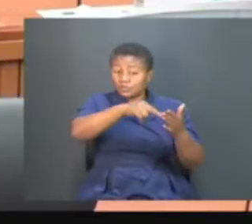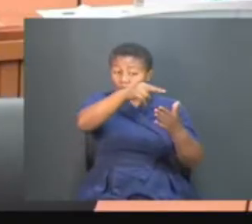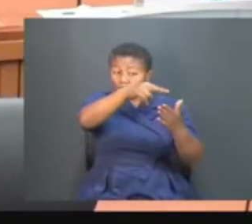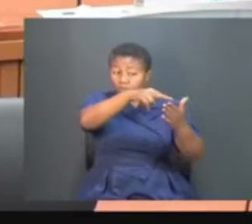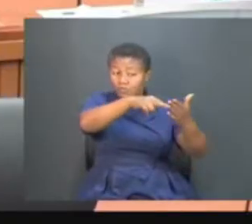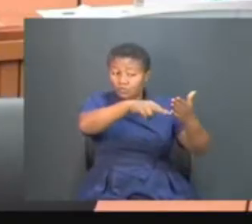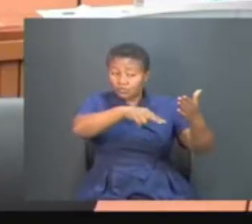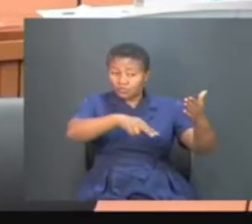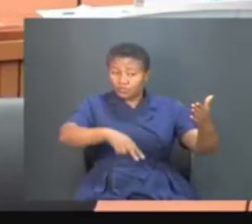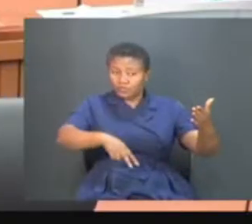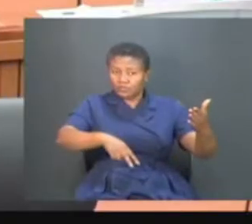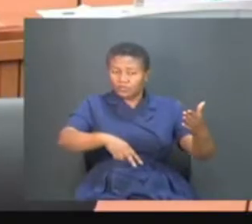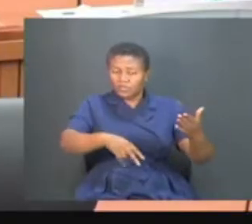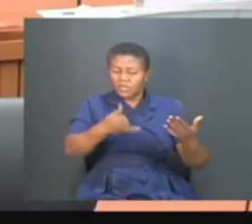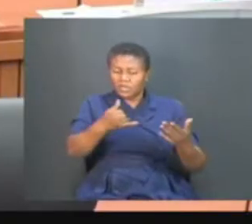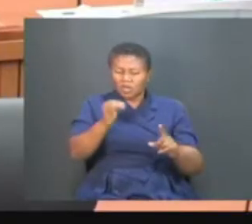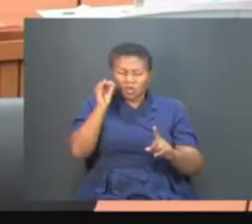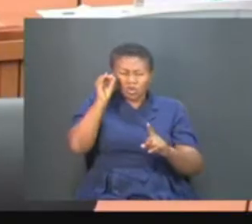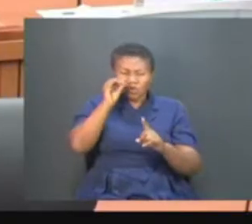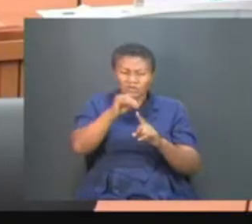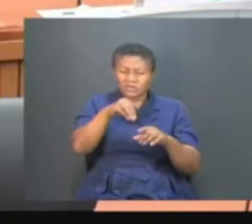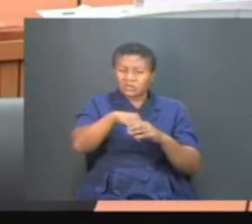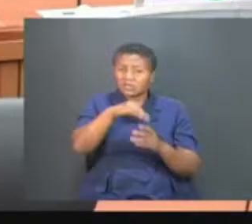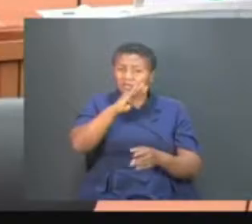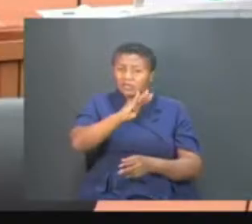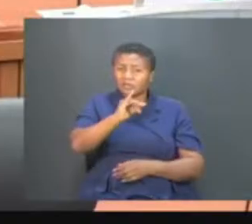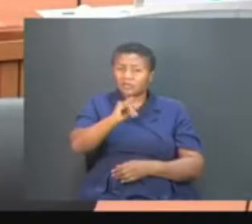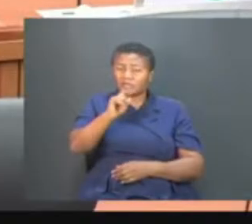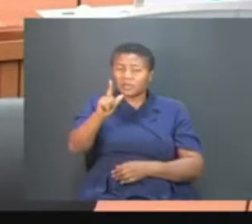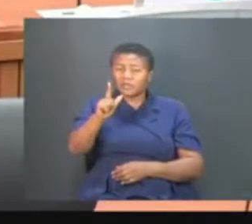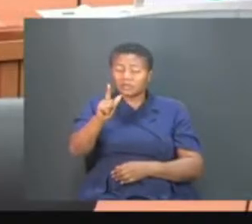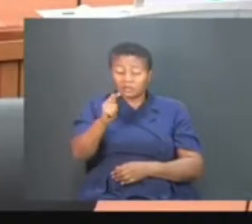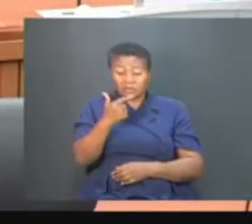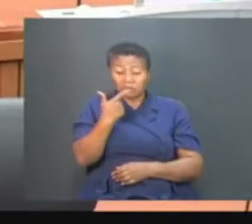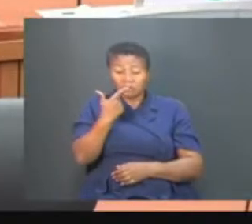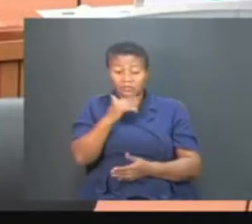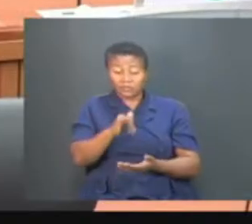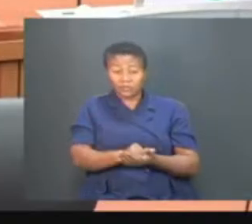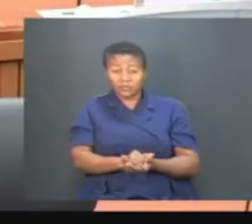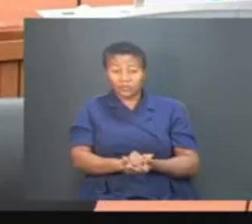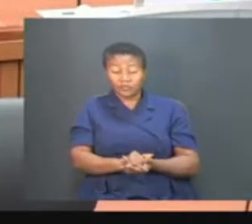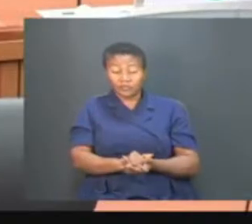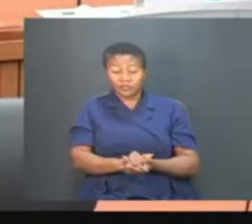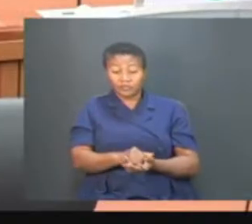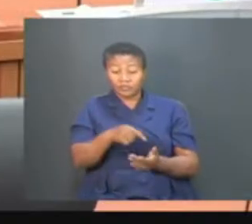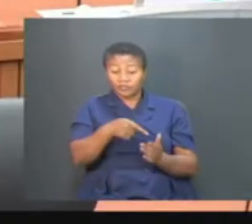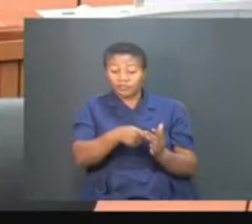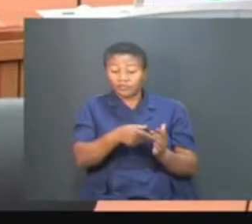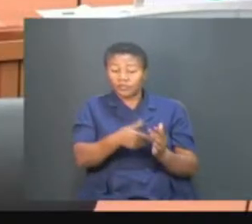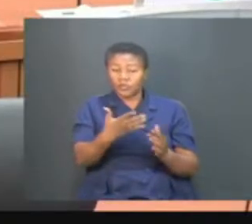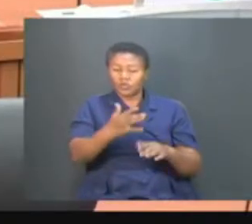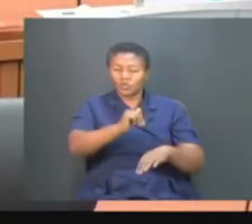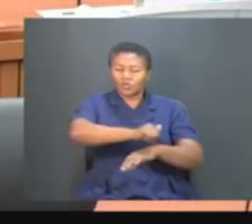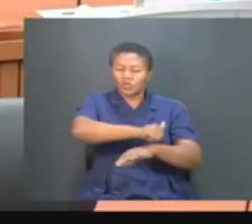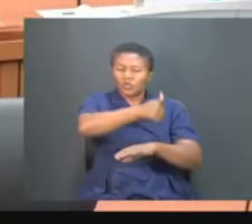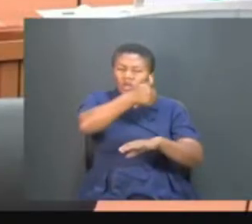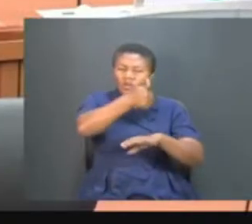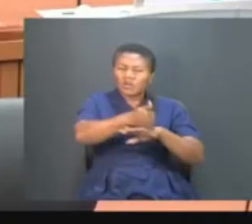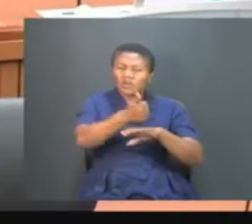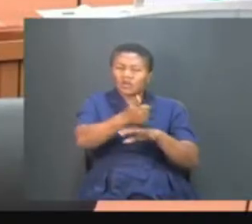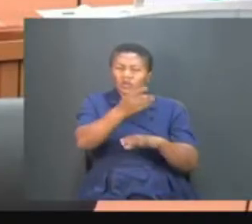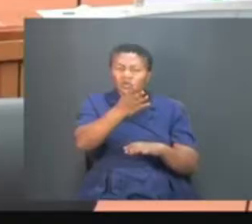the object of the bill. It says, quote, the object of the bill is to establish the